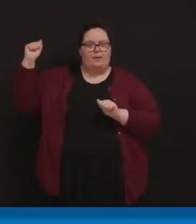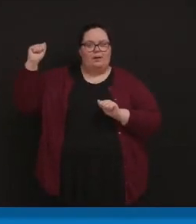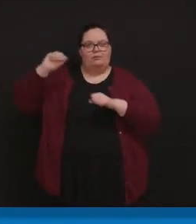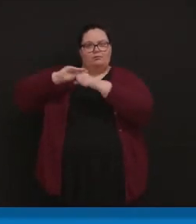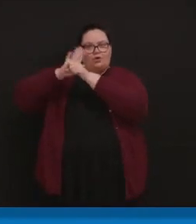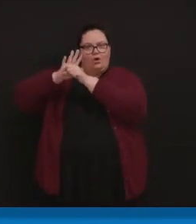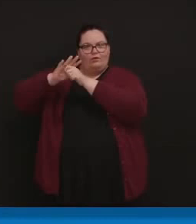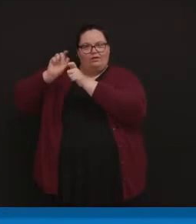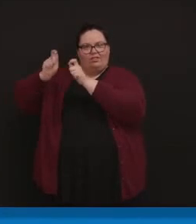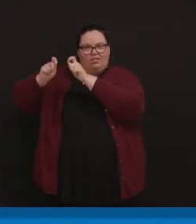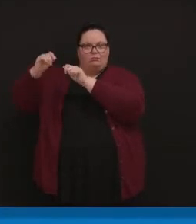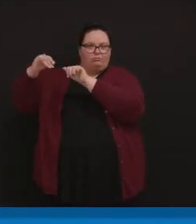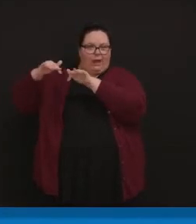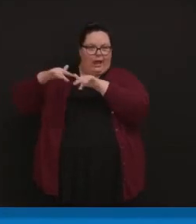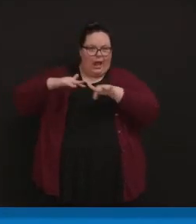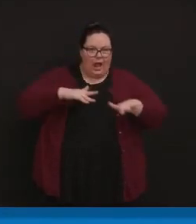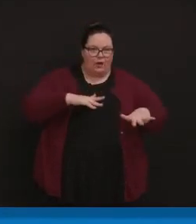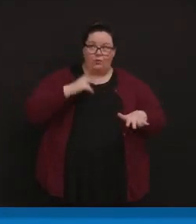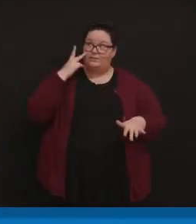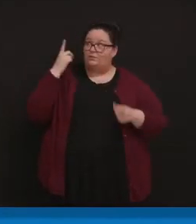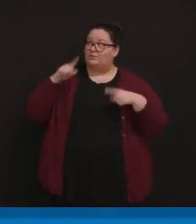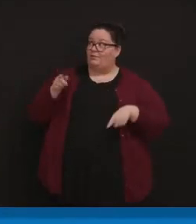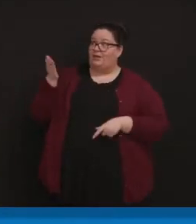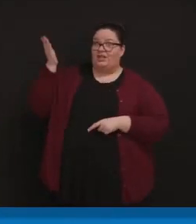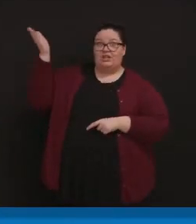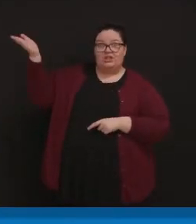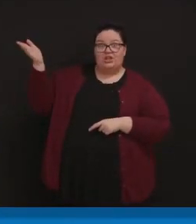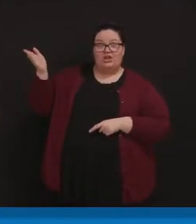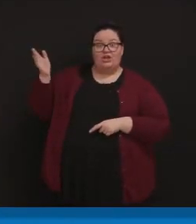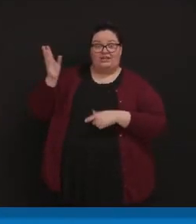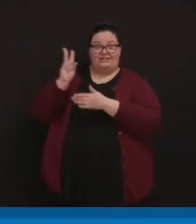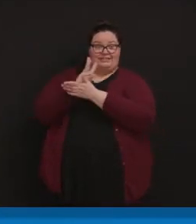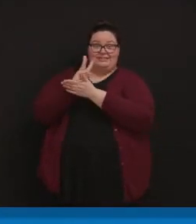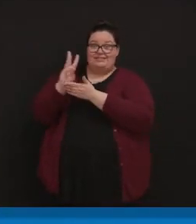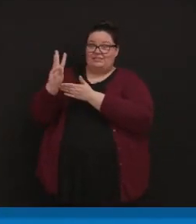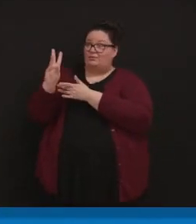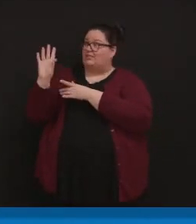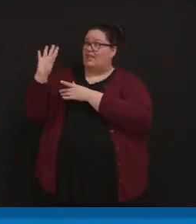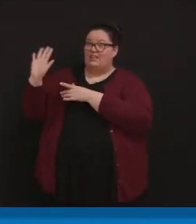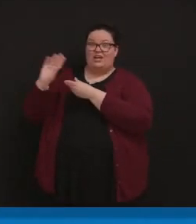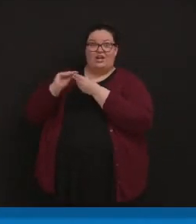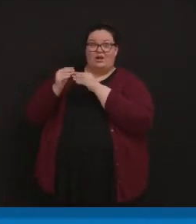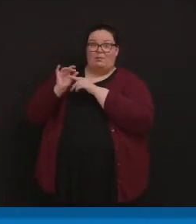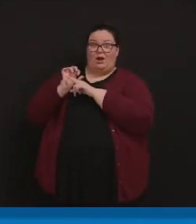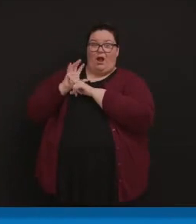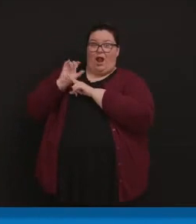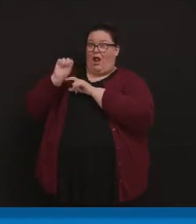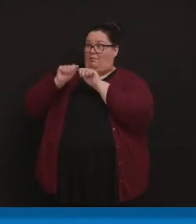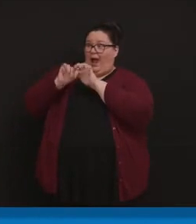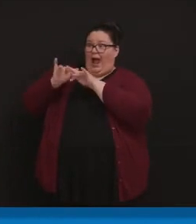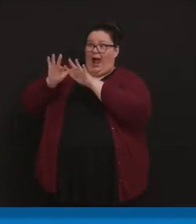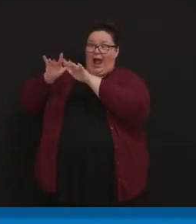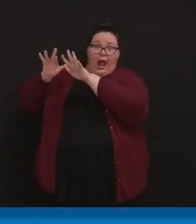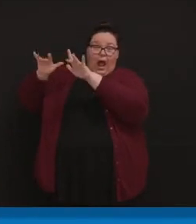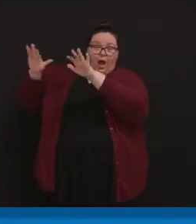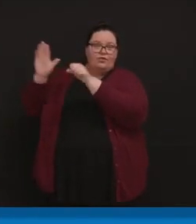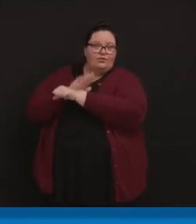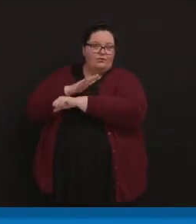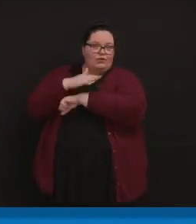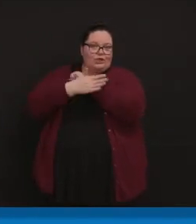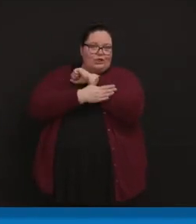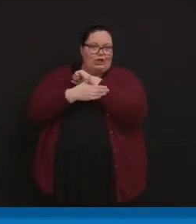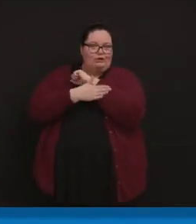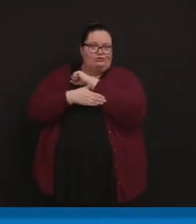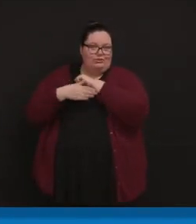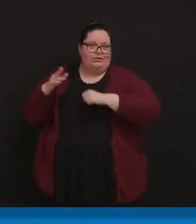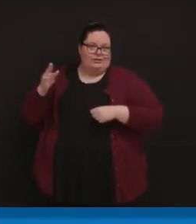in the UK and that, over the course of 6 weeks, how quickly that variant spread throughout the entire country.